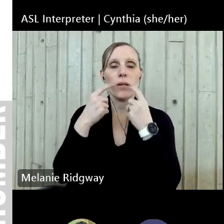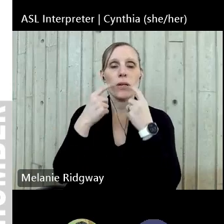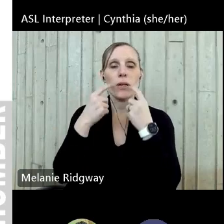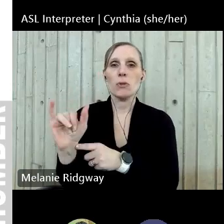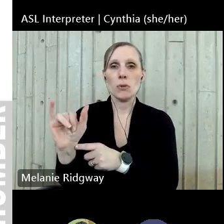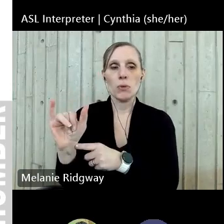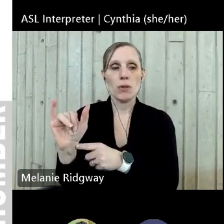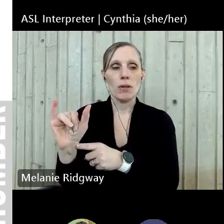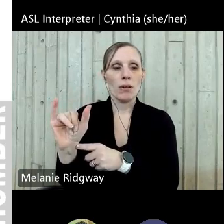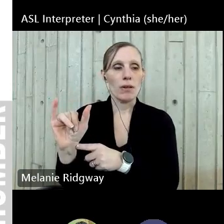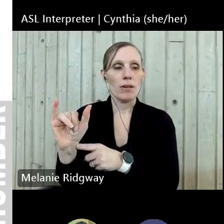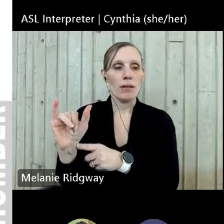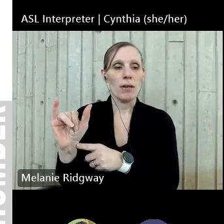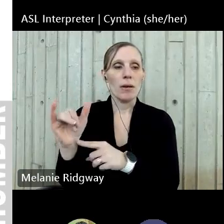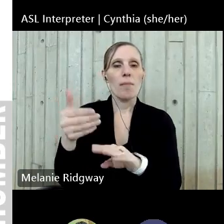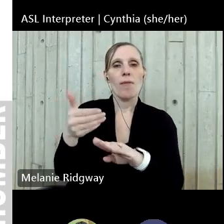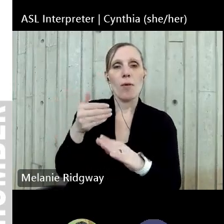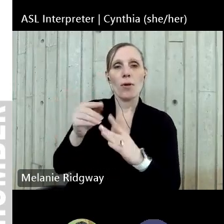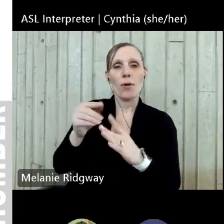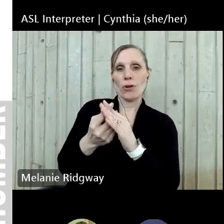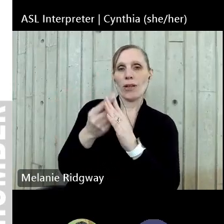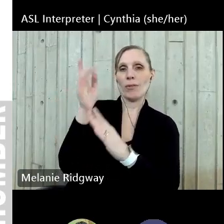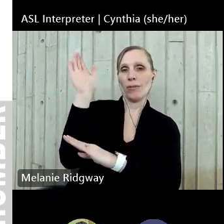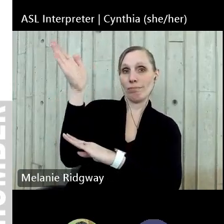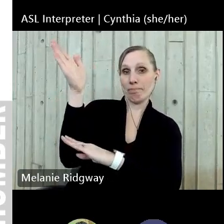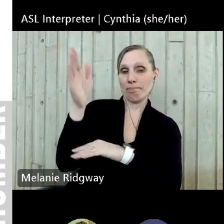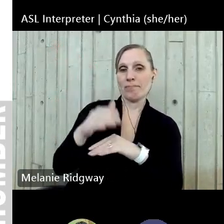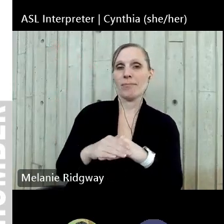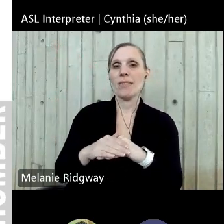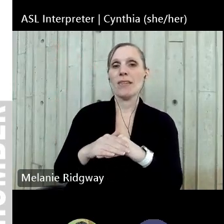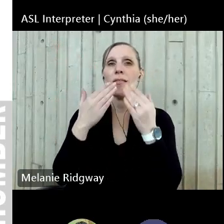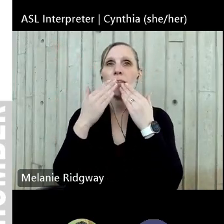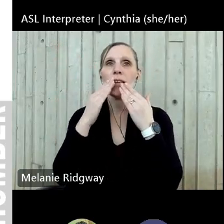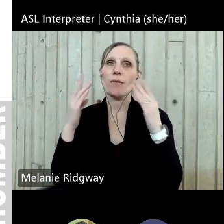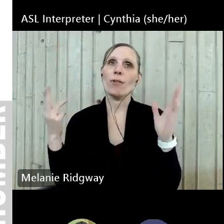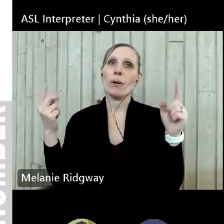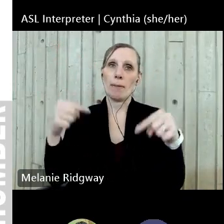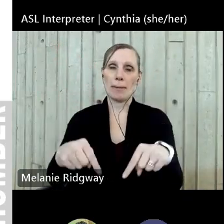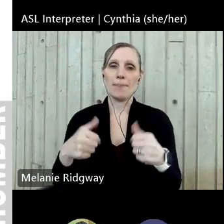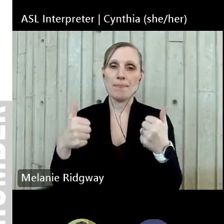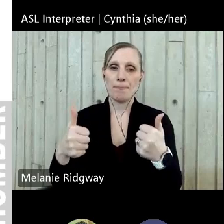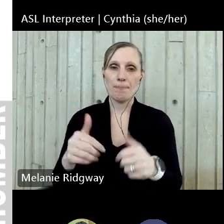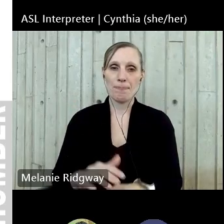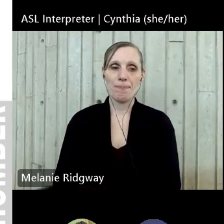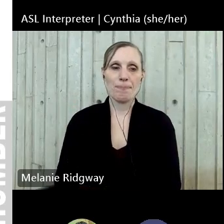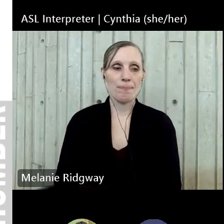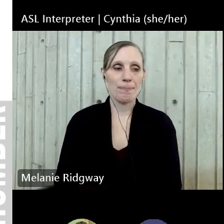before diving into today's webinar. Thank you again for joining us.